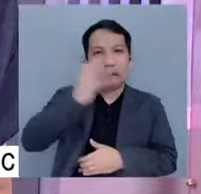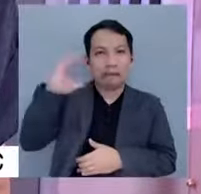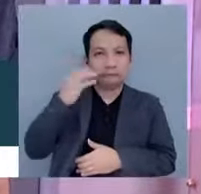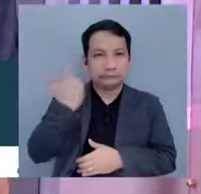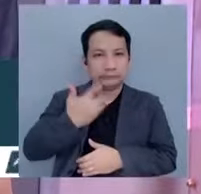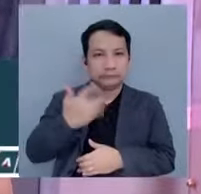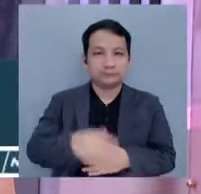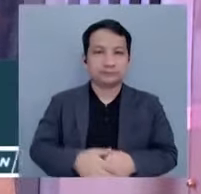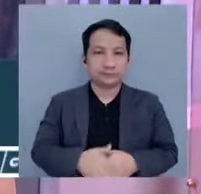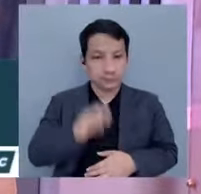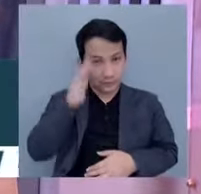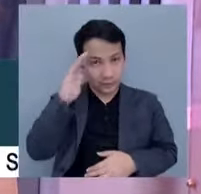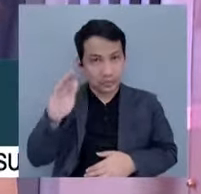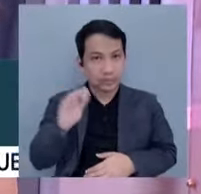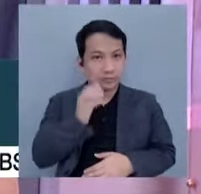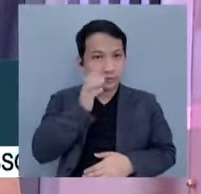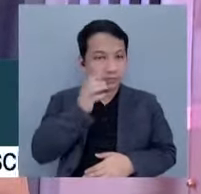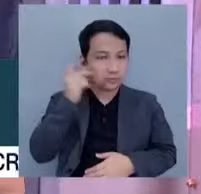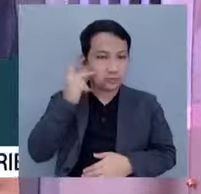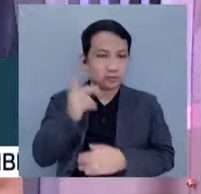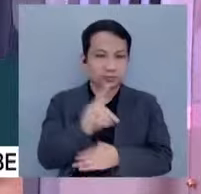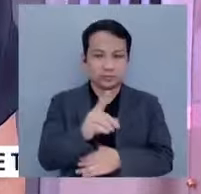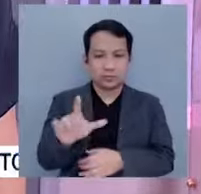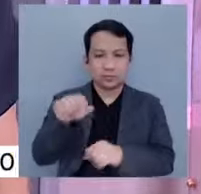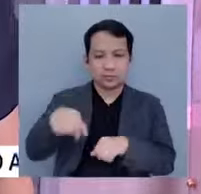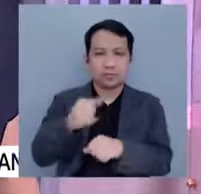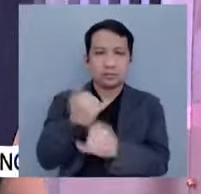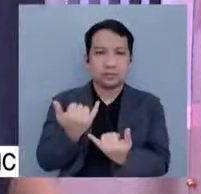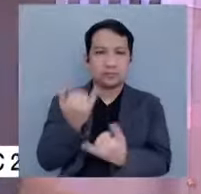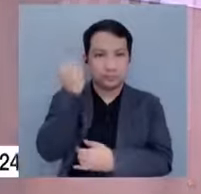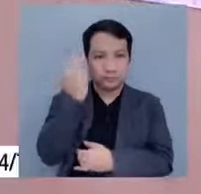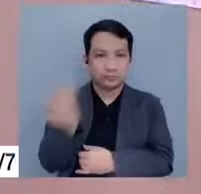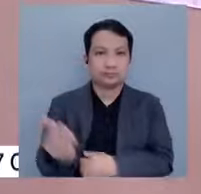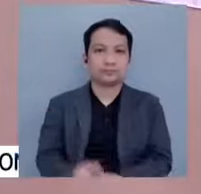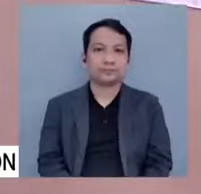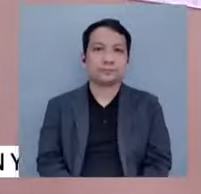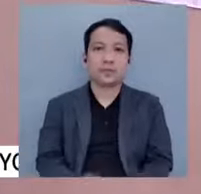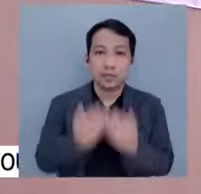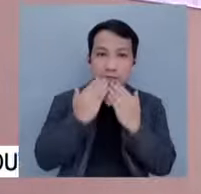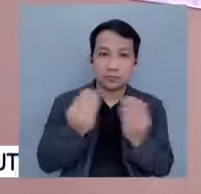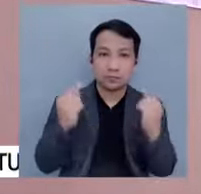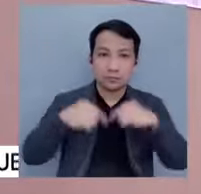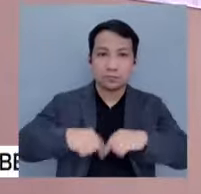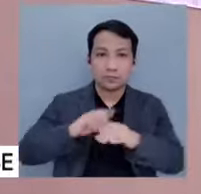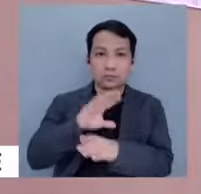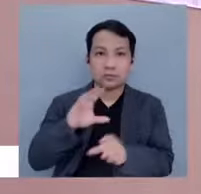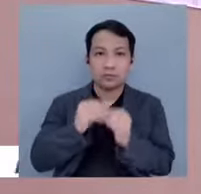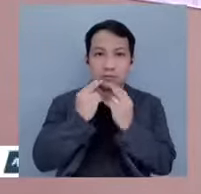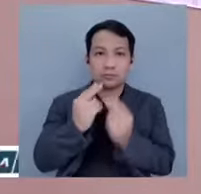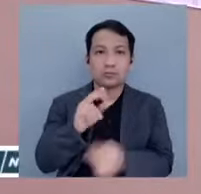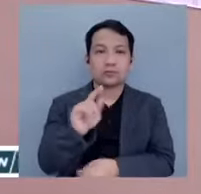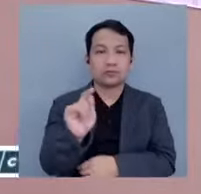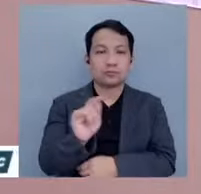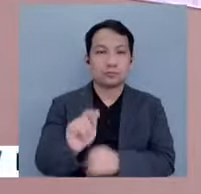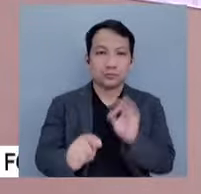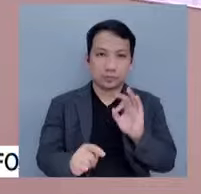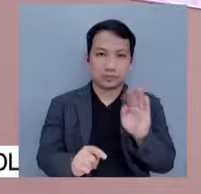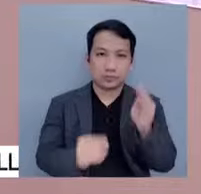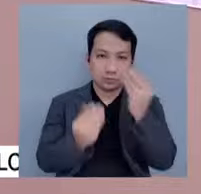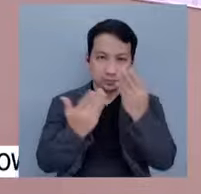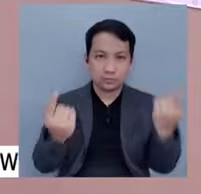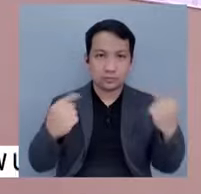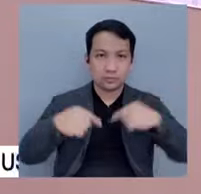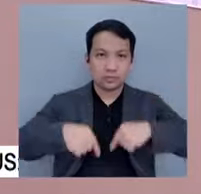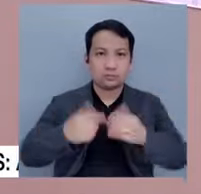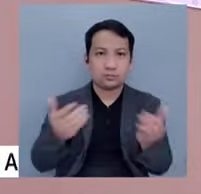Hi, I'm Carmina Constantino. Dateline Philippines begins right now. Thanks for joining us. For those of you watching us on YouTube and on Facebook, glad you could join us today. Our